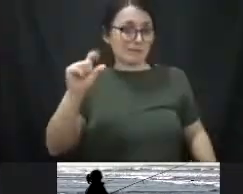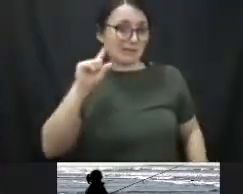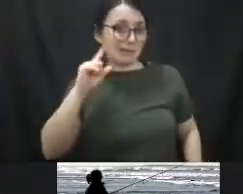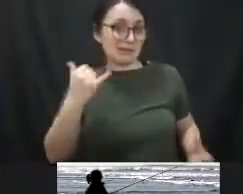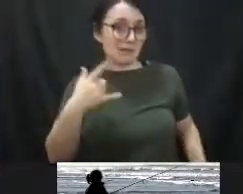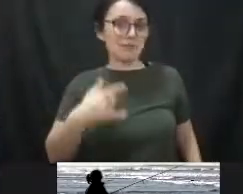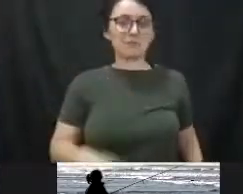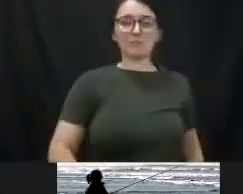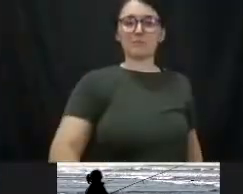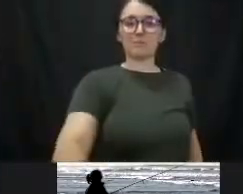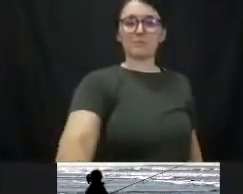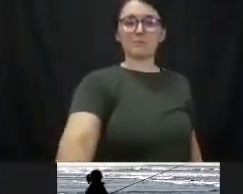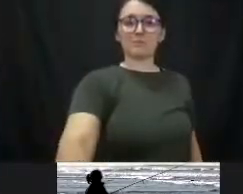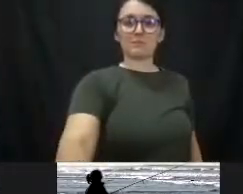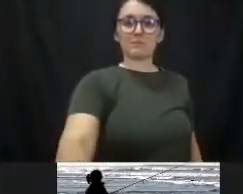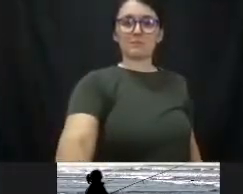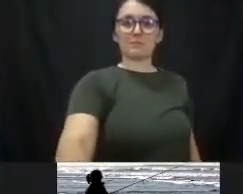And looking at them,